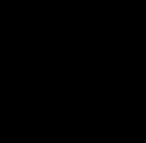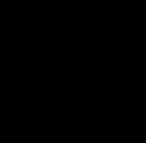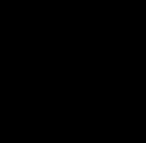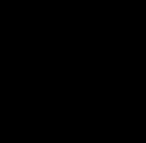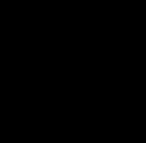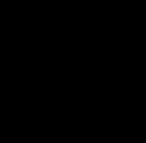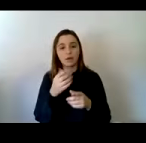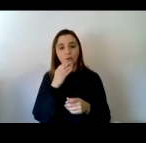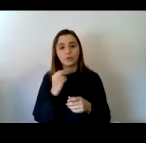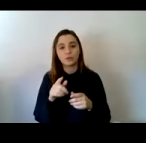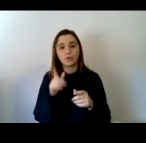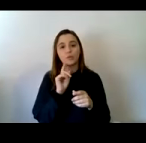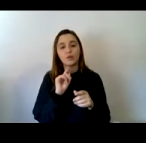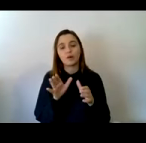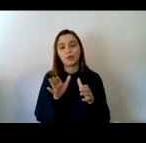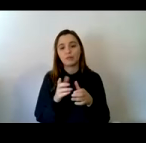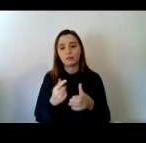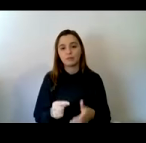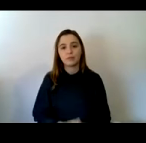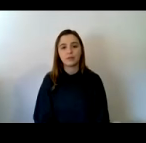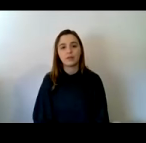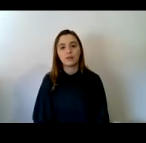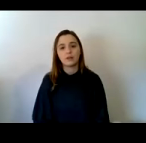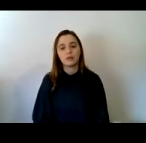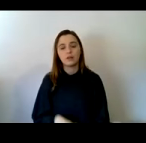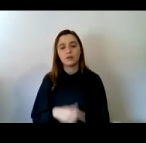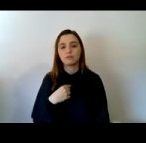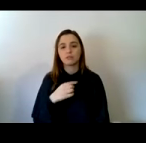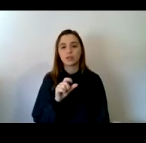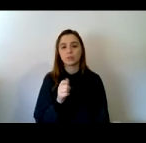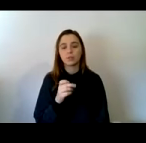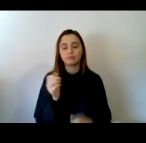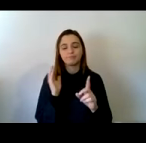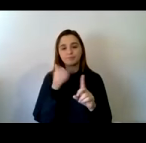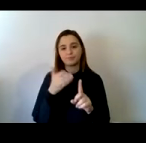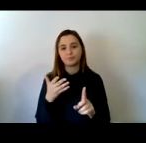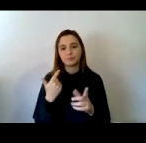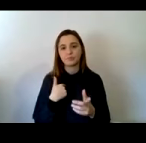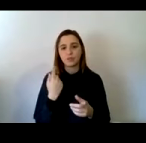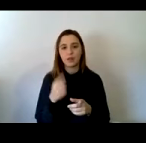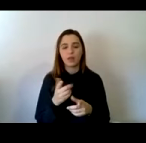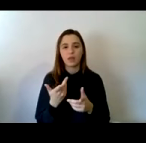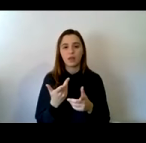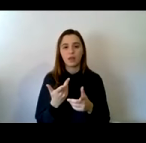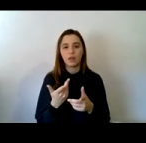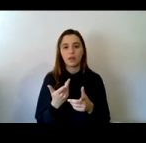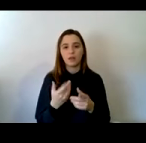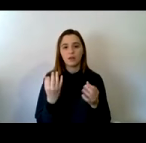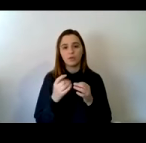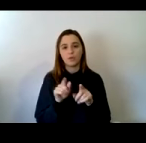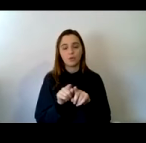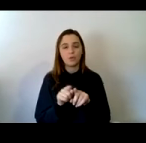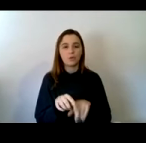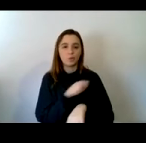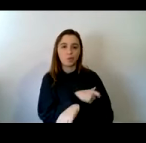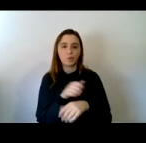I am myself part of the LGBTQ plus community, which is a well underrepresented group worldwide,